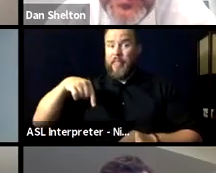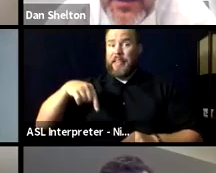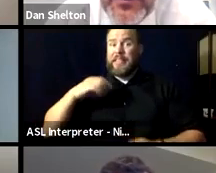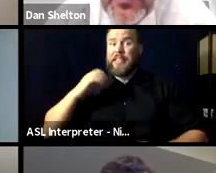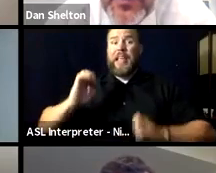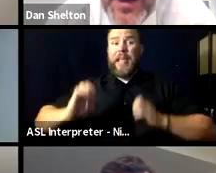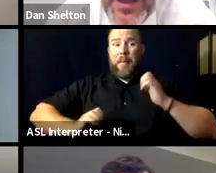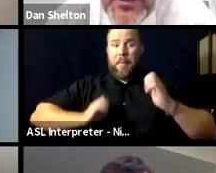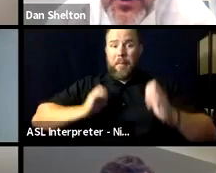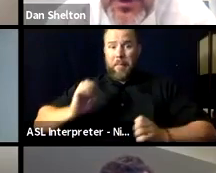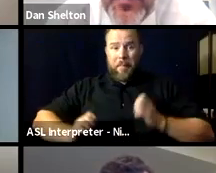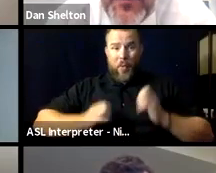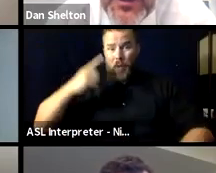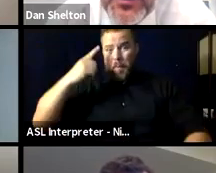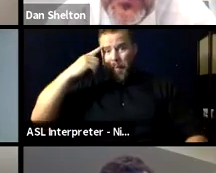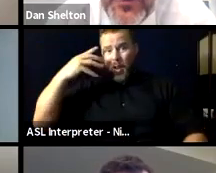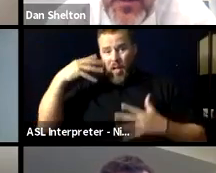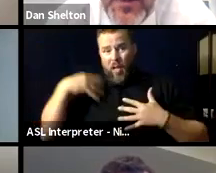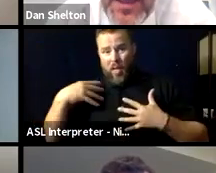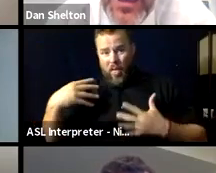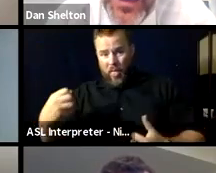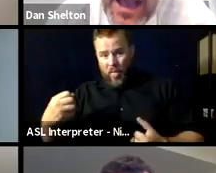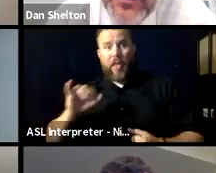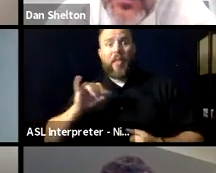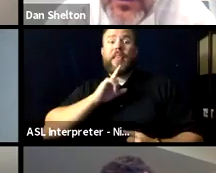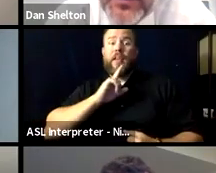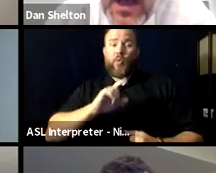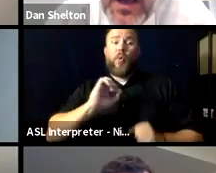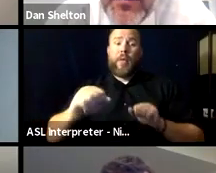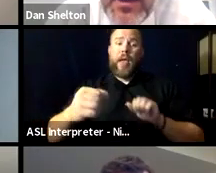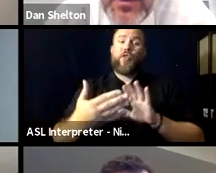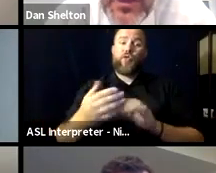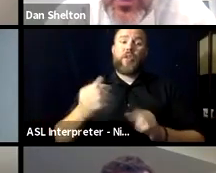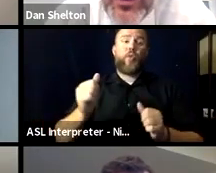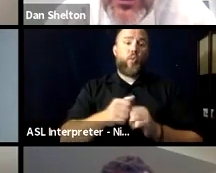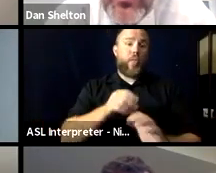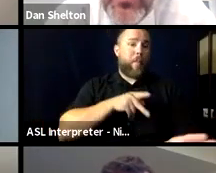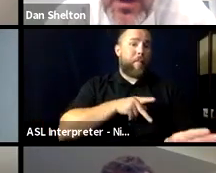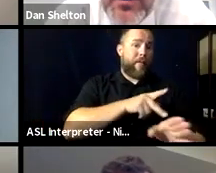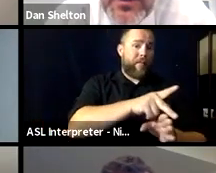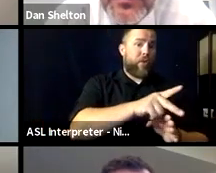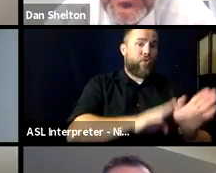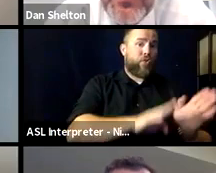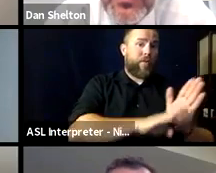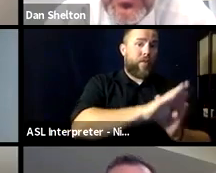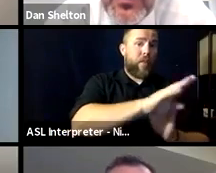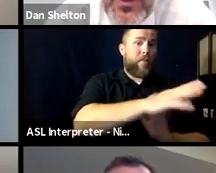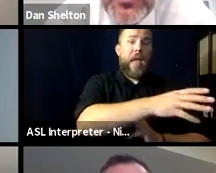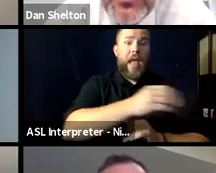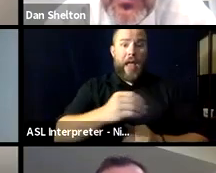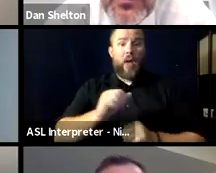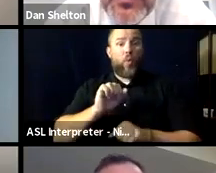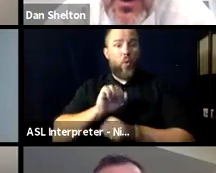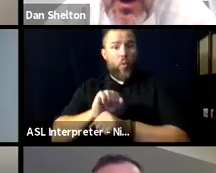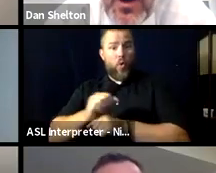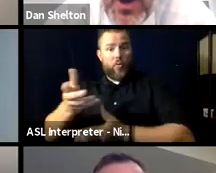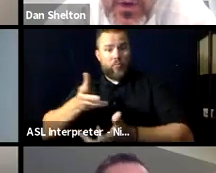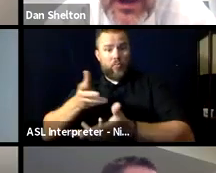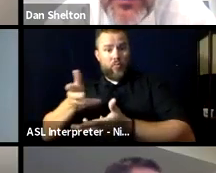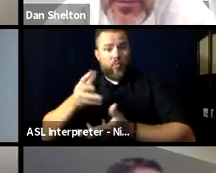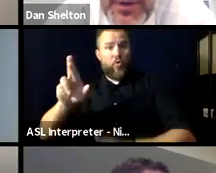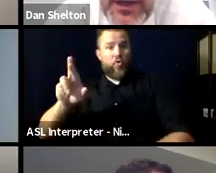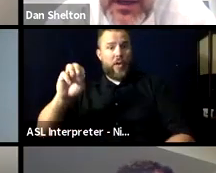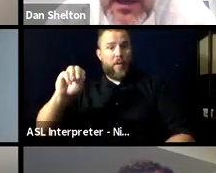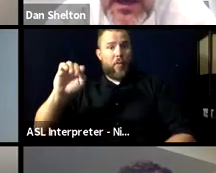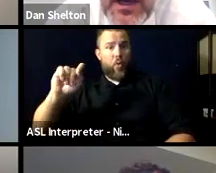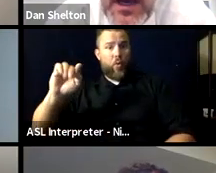that we will be tackling during that extra week of professional development and during the time that we're in remote to make sure that our students are